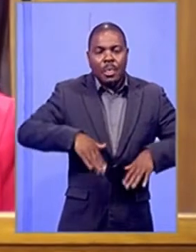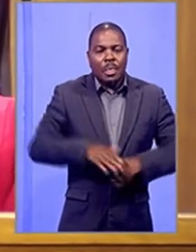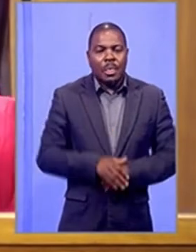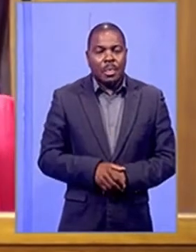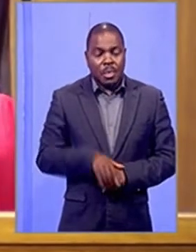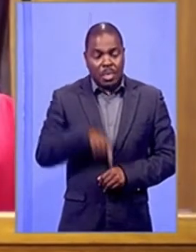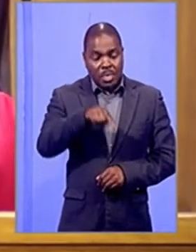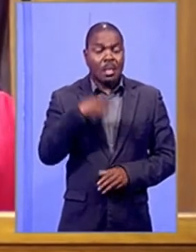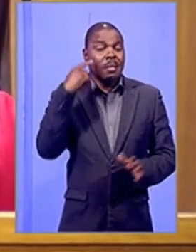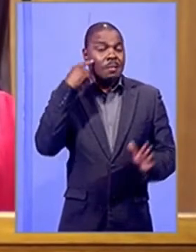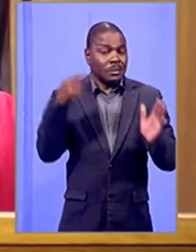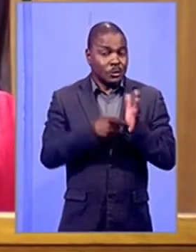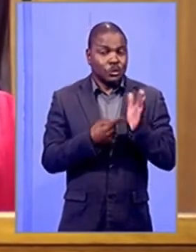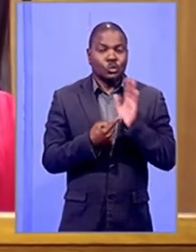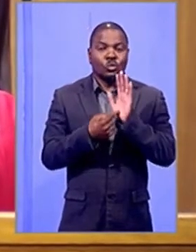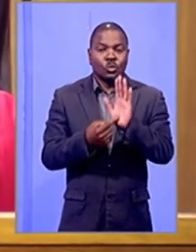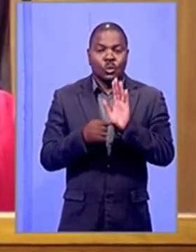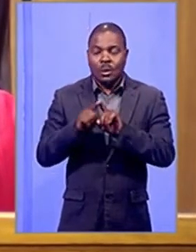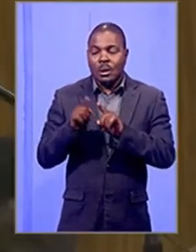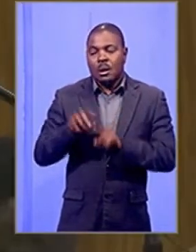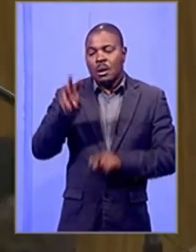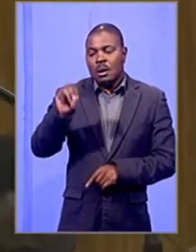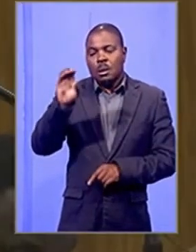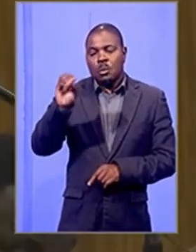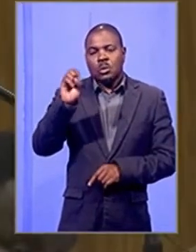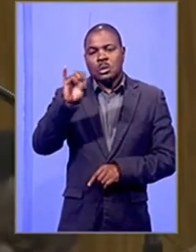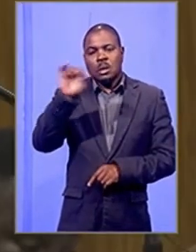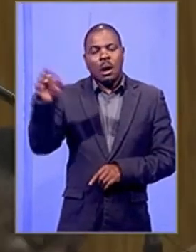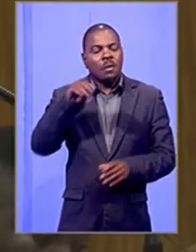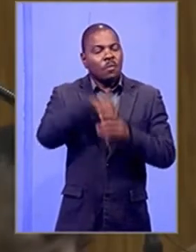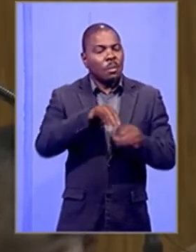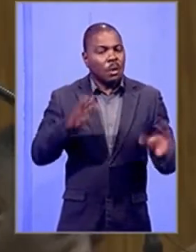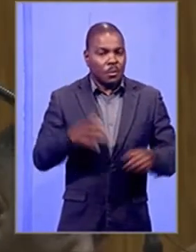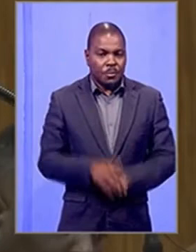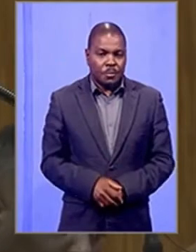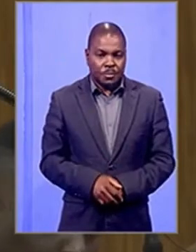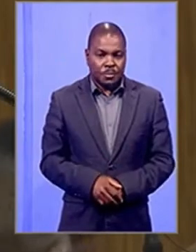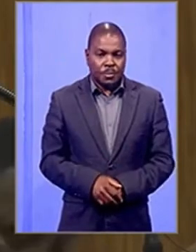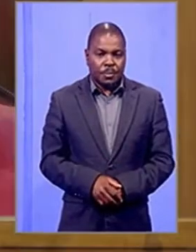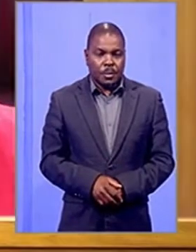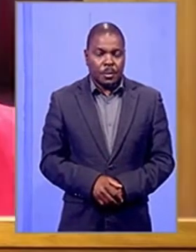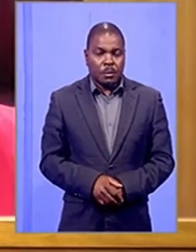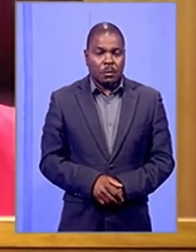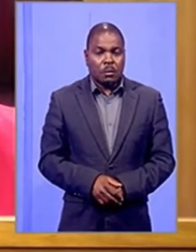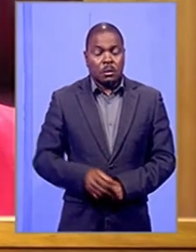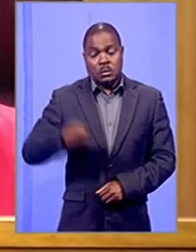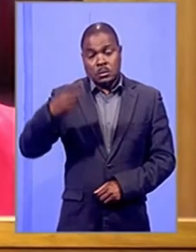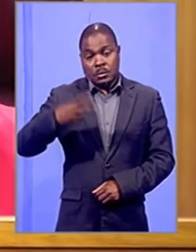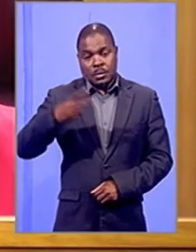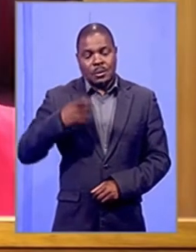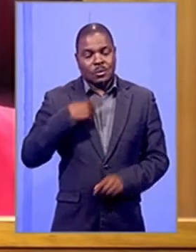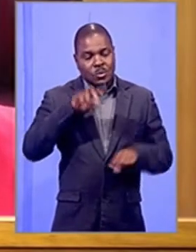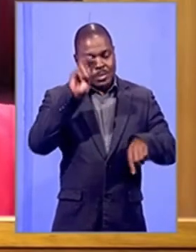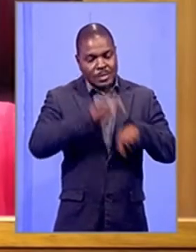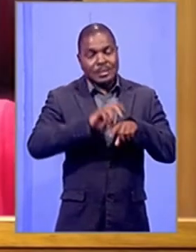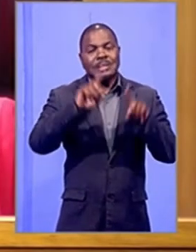jo bo bonagalang mo seabeng sa ga Mosia. Lastly, the purpose of bringing a special